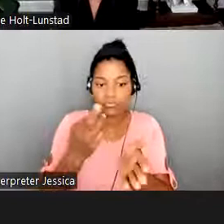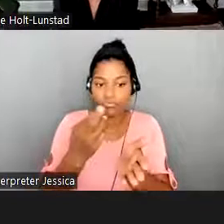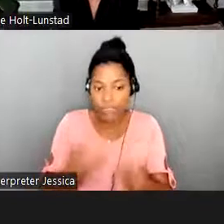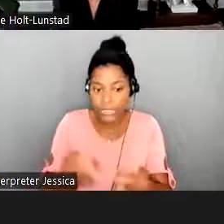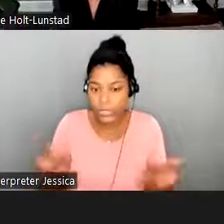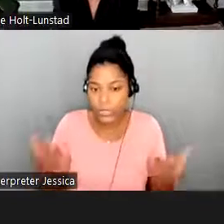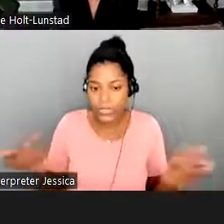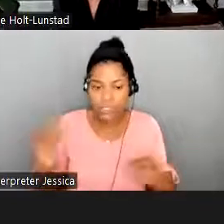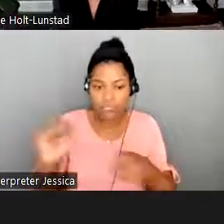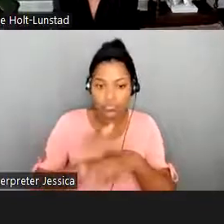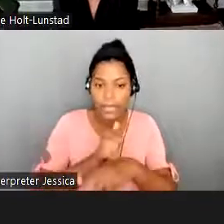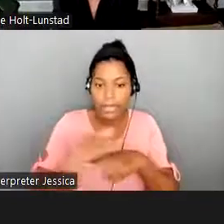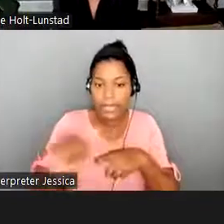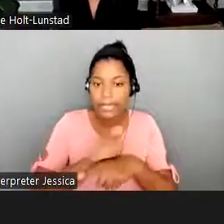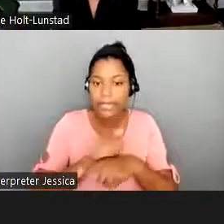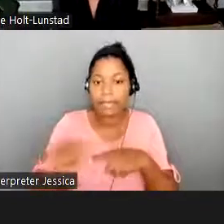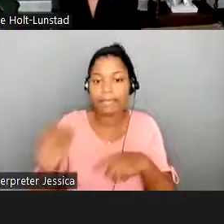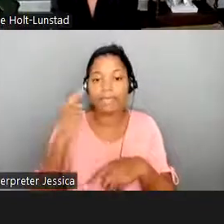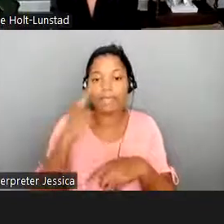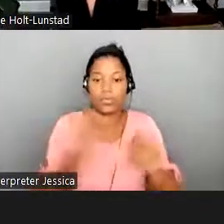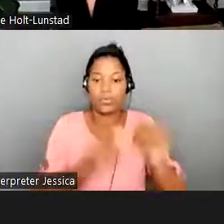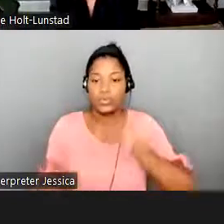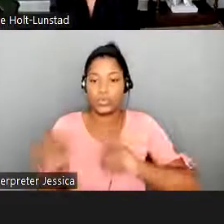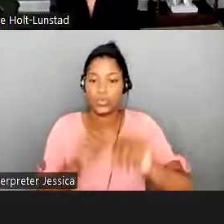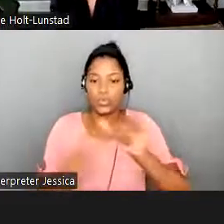diverse and at-risk populations.